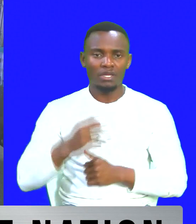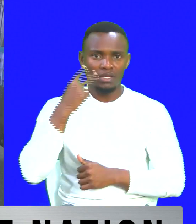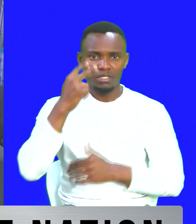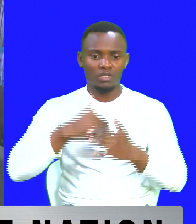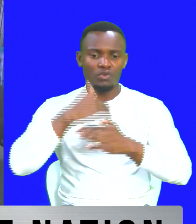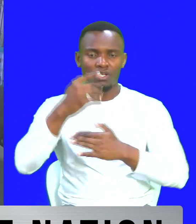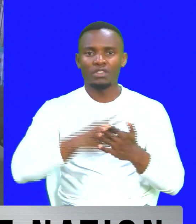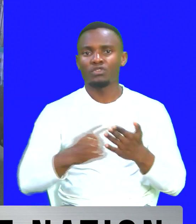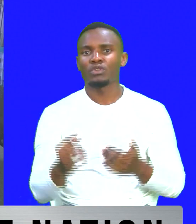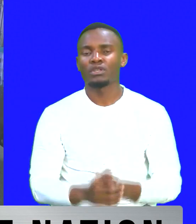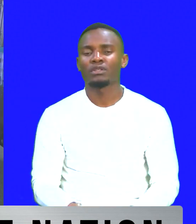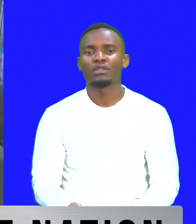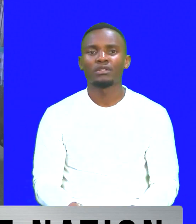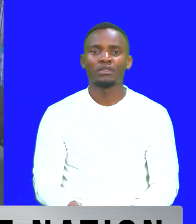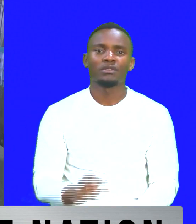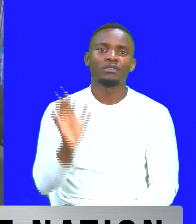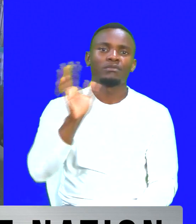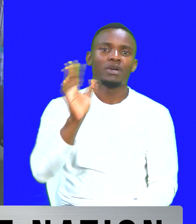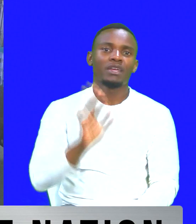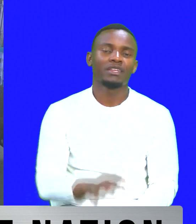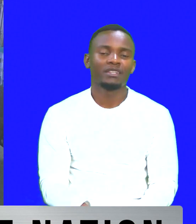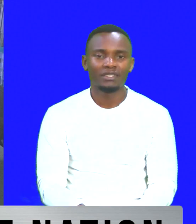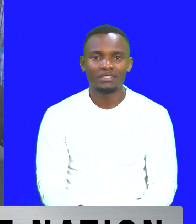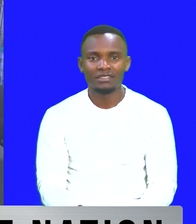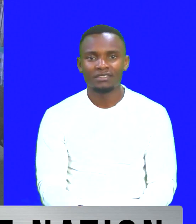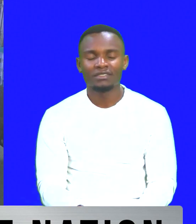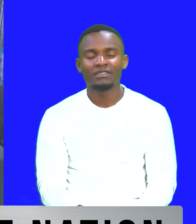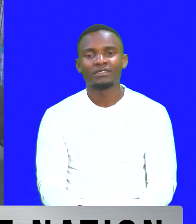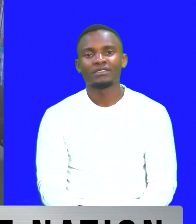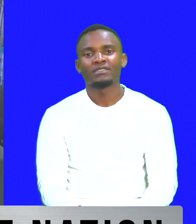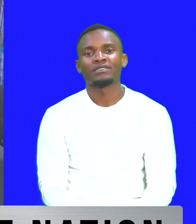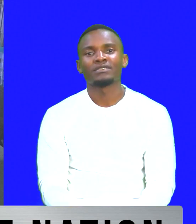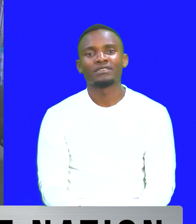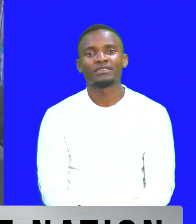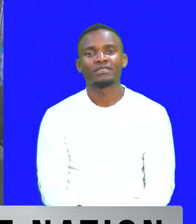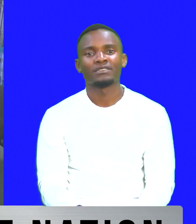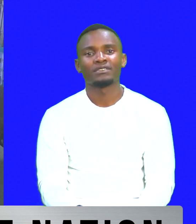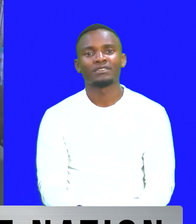week. See you. Yes, Bye, Liz. Jonah. Bye-bye. Yeah. See you. Thank you. Bye.